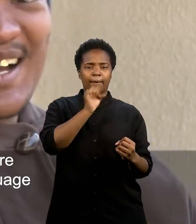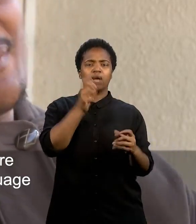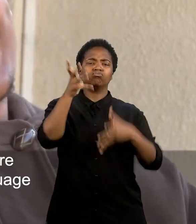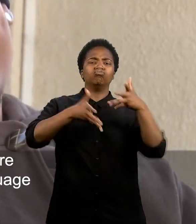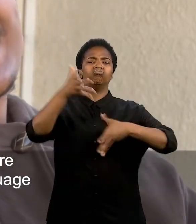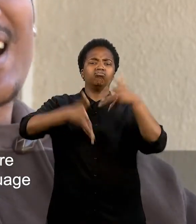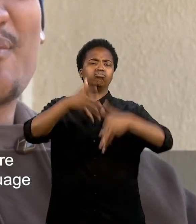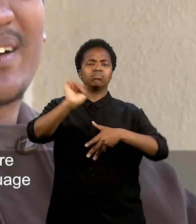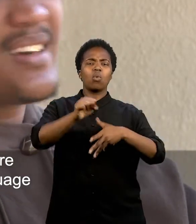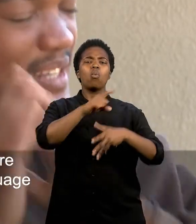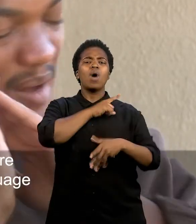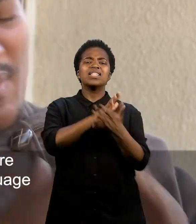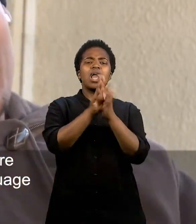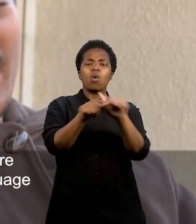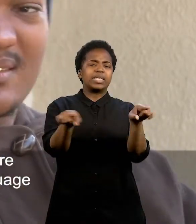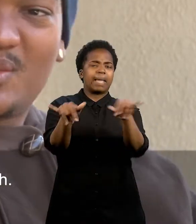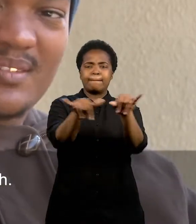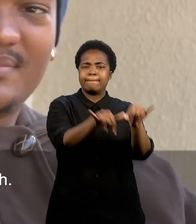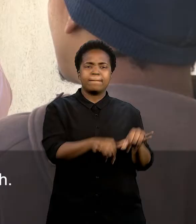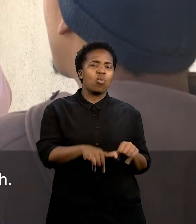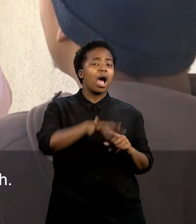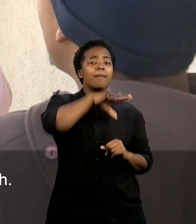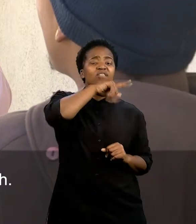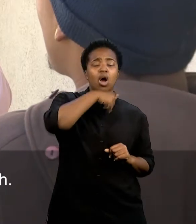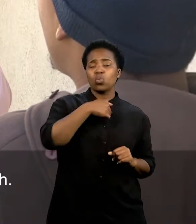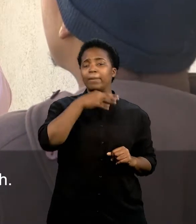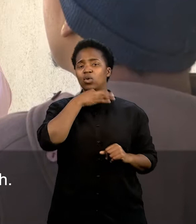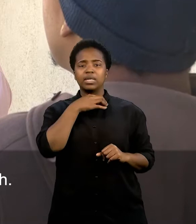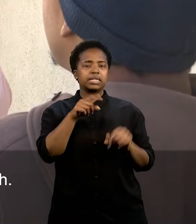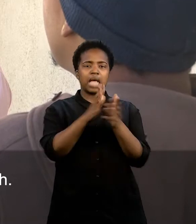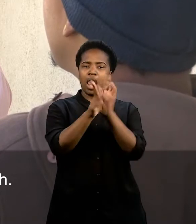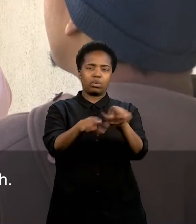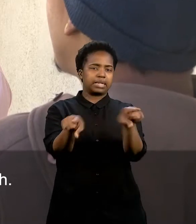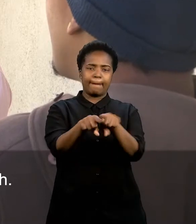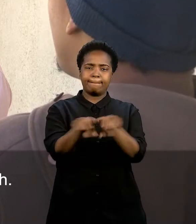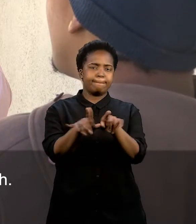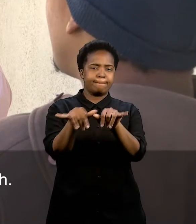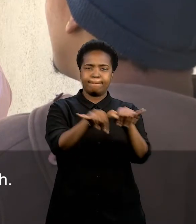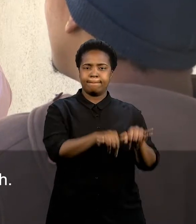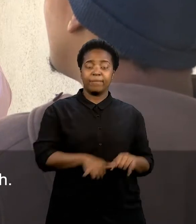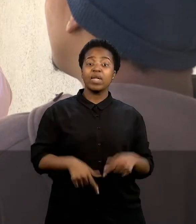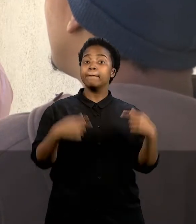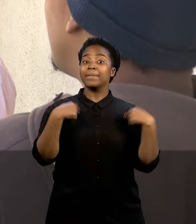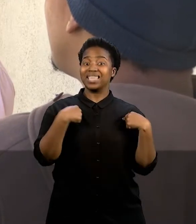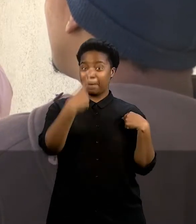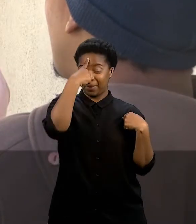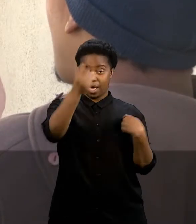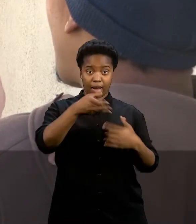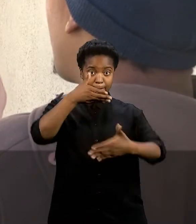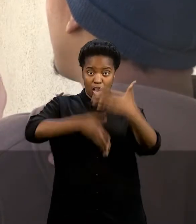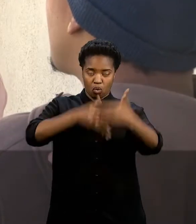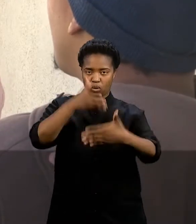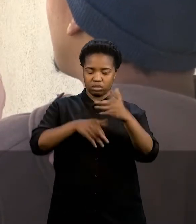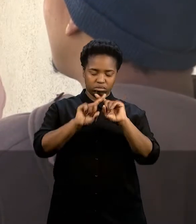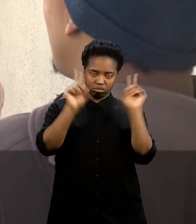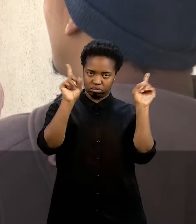example, I can sign, because sign language is the same, whether Afrikaans or English. I don't believe